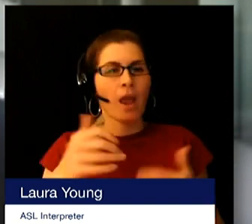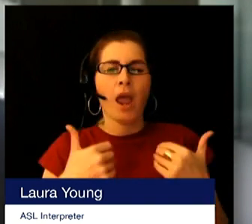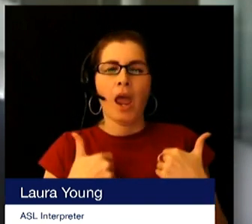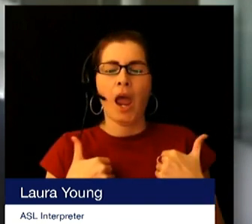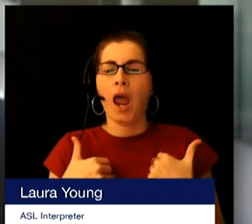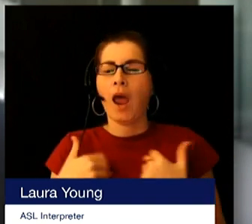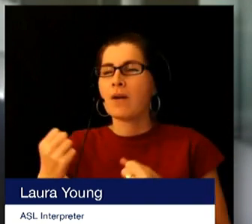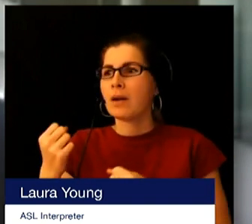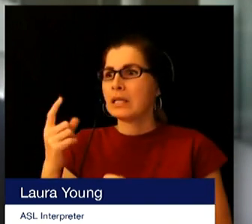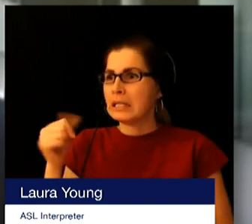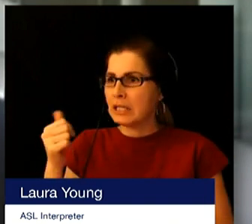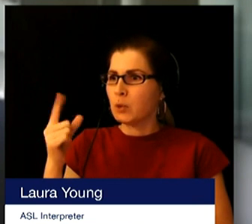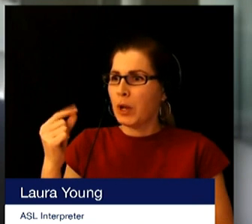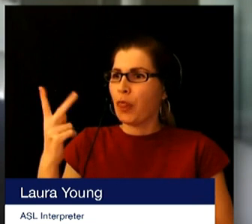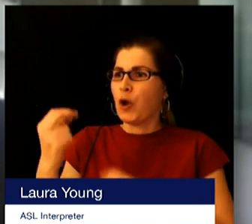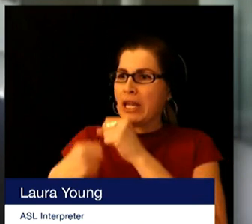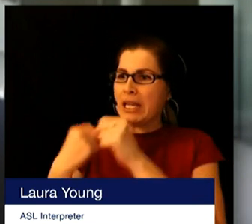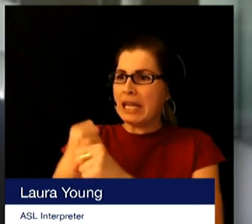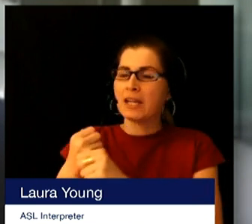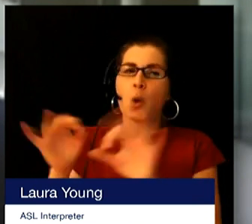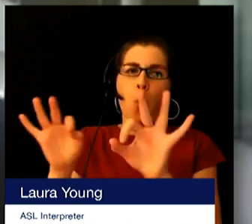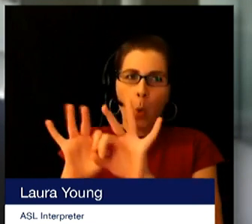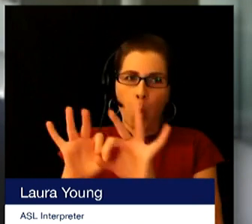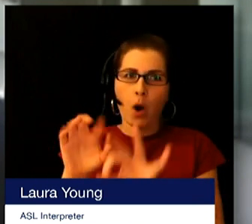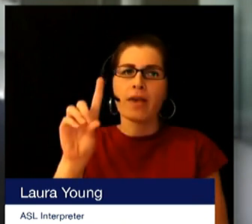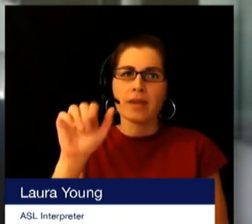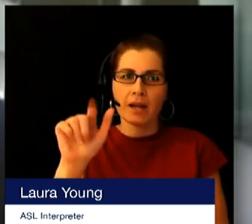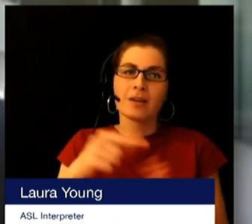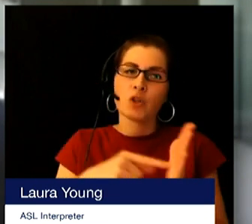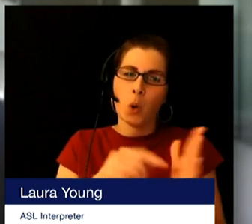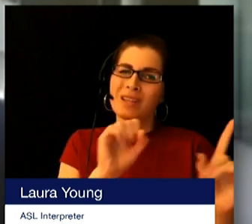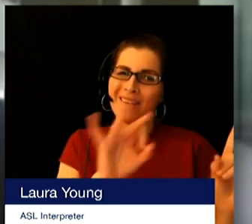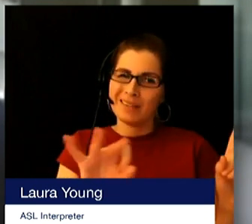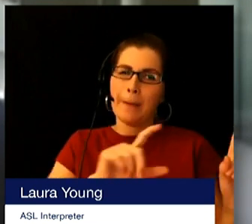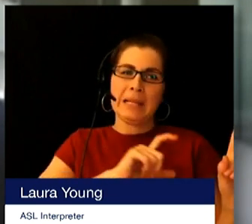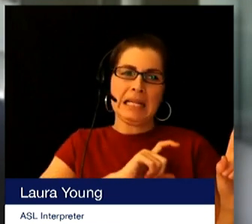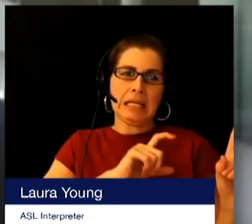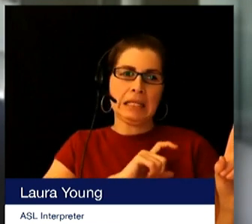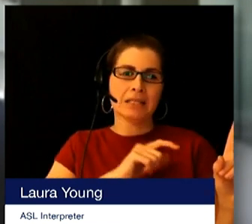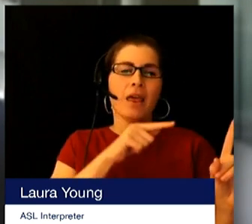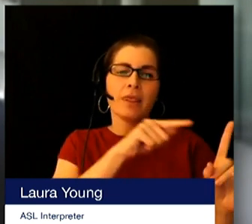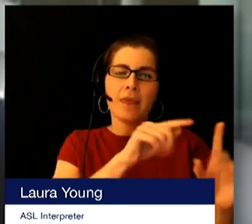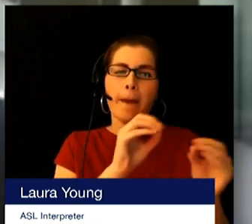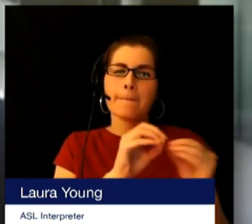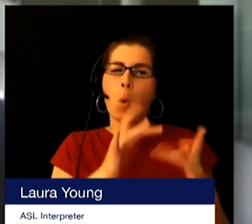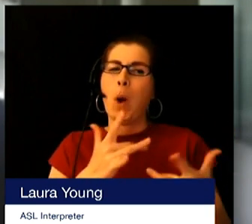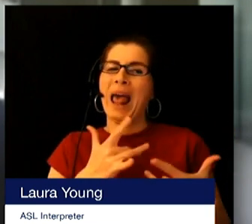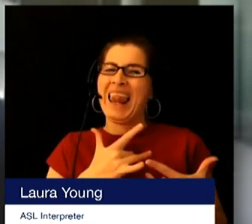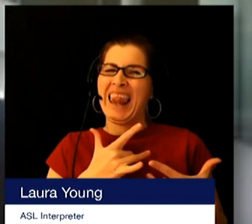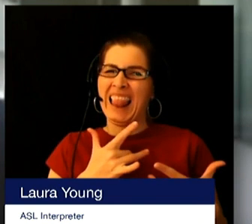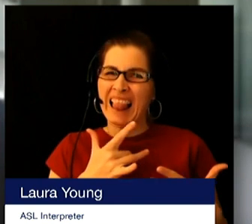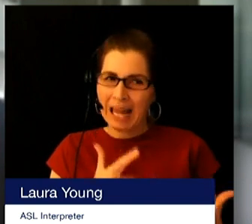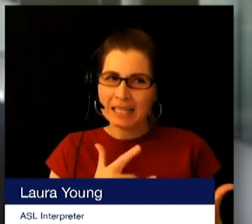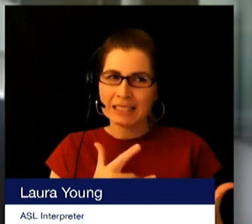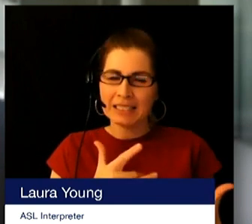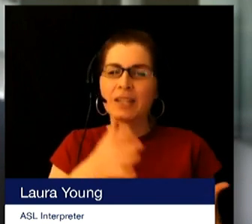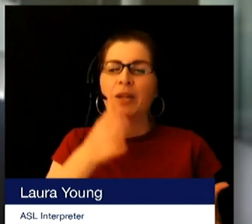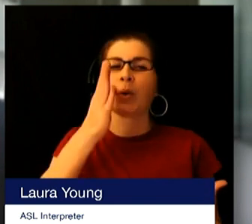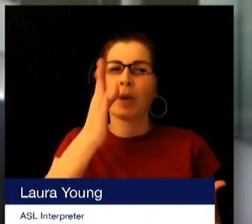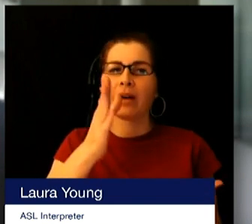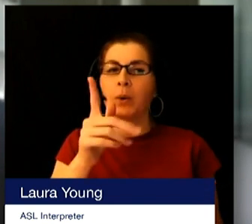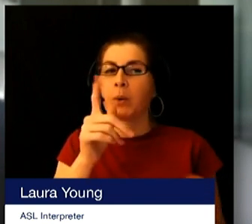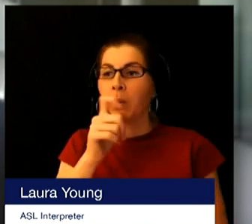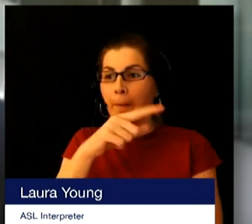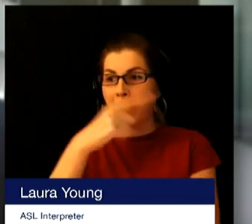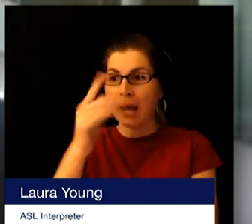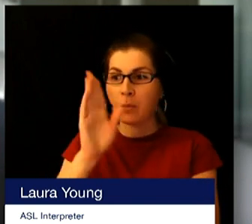data showing that San Francisco Police Department are far more likely to stop and search and then arrest